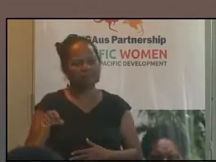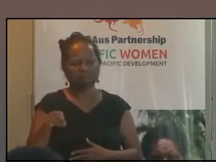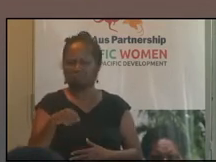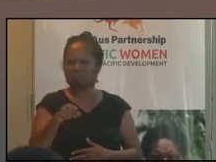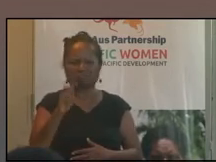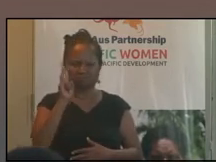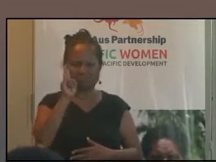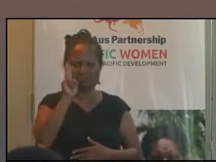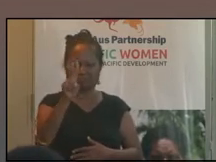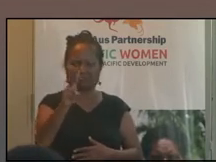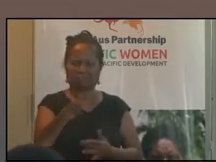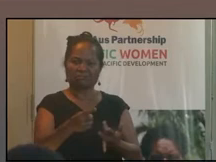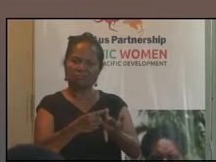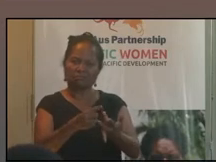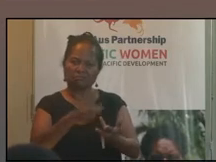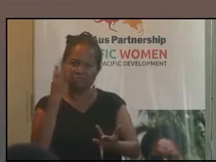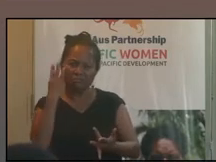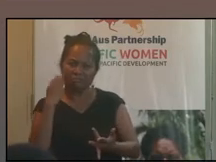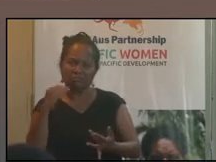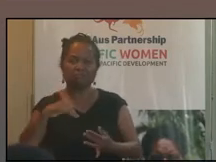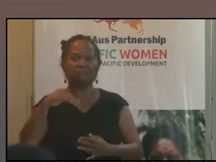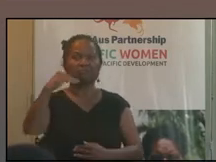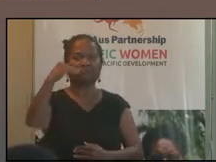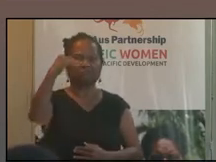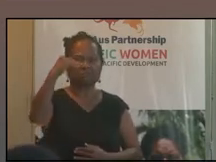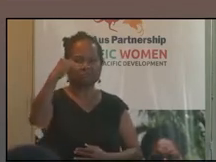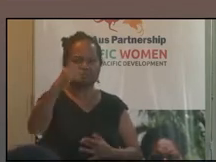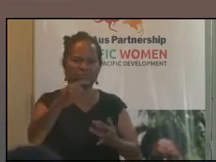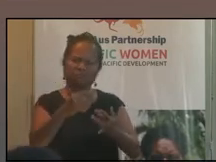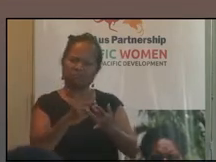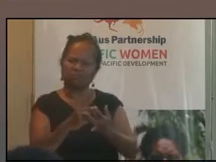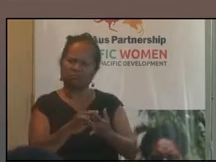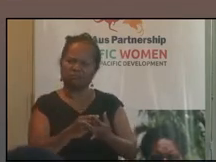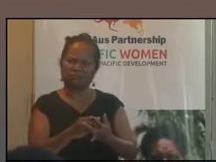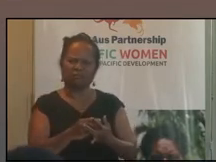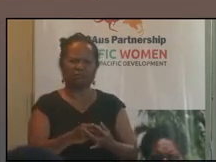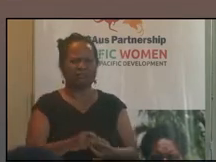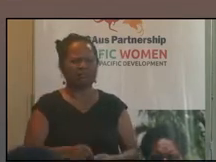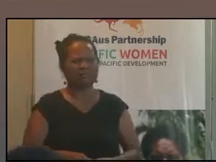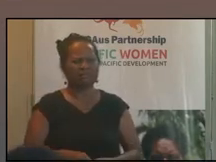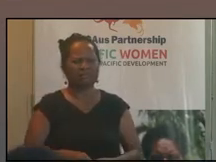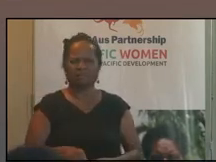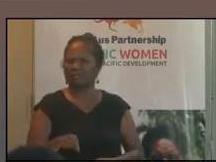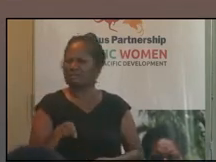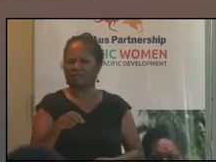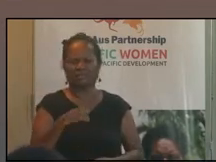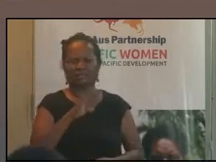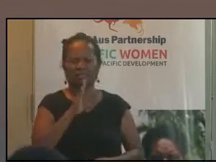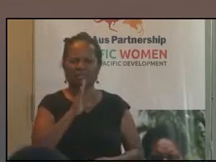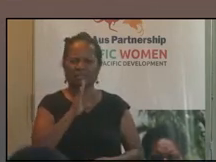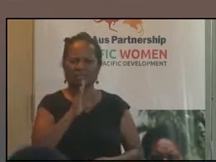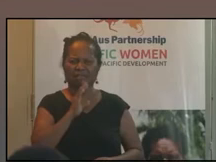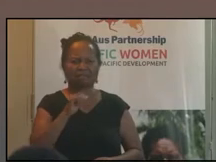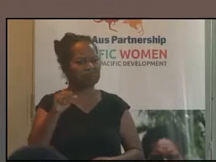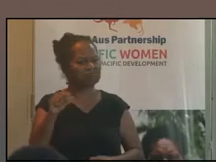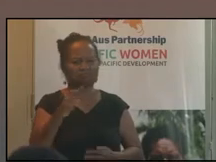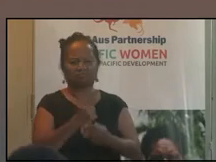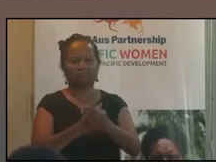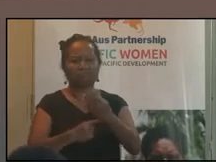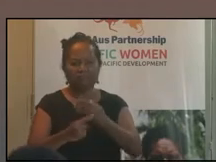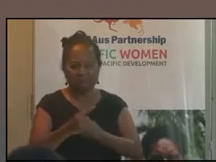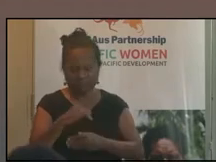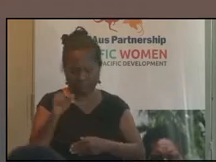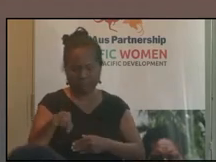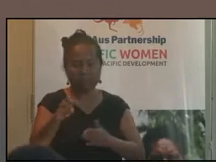another woman raise and be excelled to another level. It's just so sad. And it's not happening only in